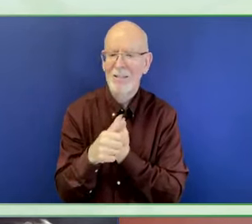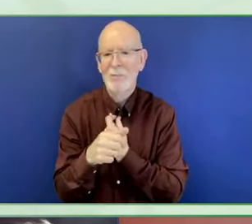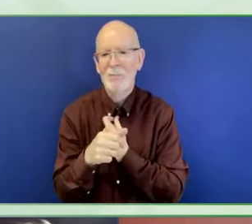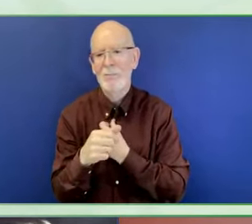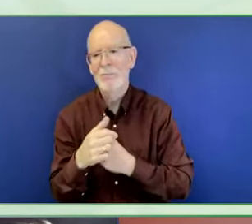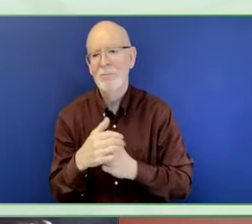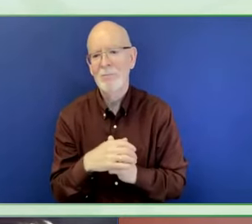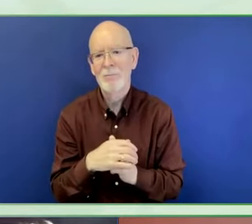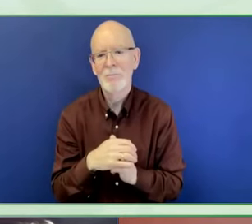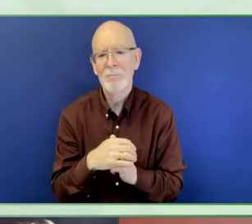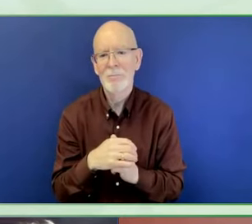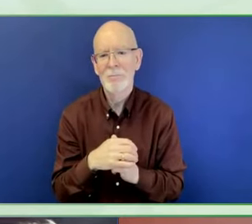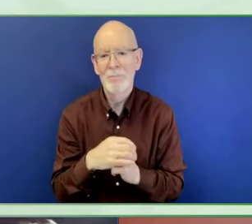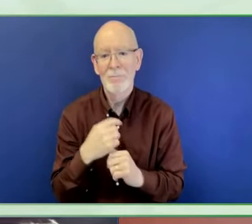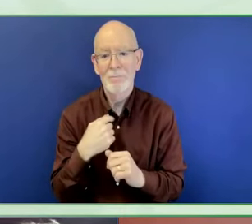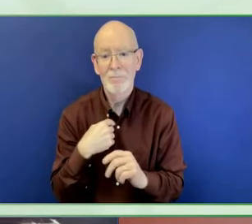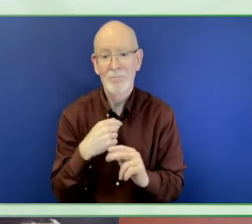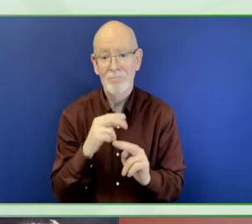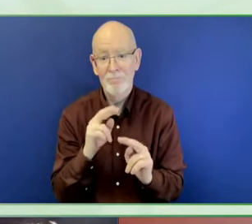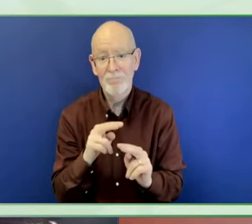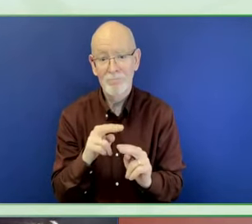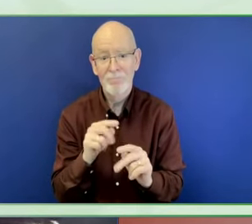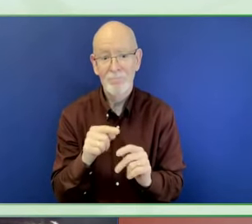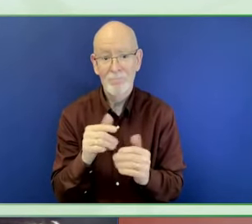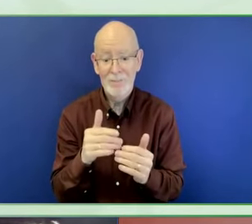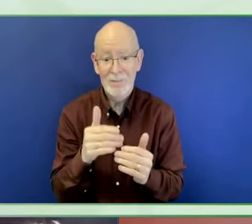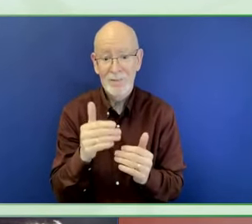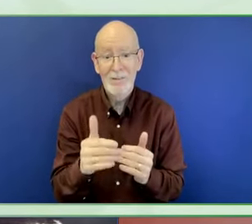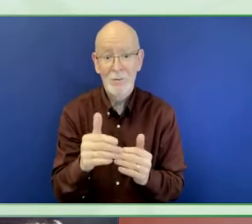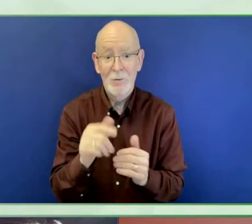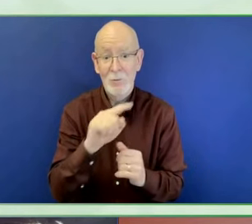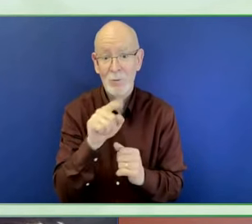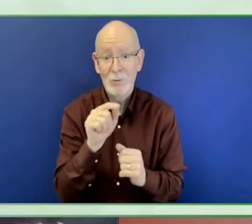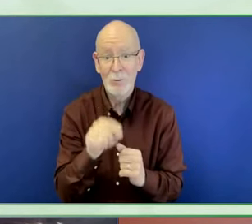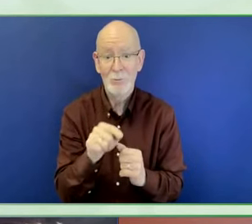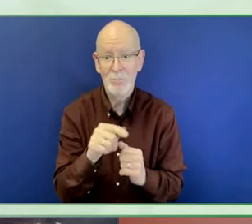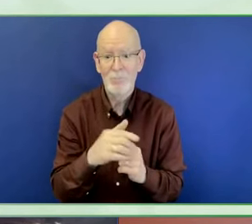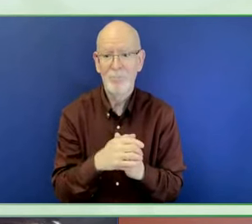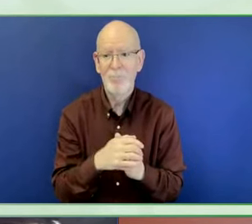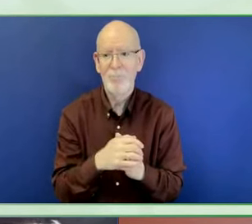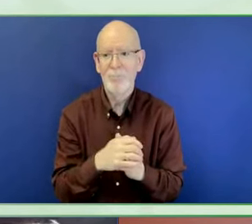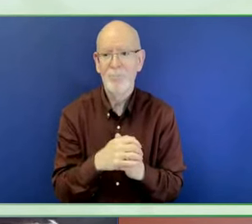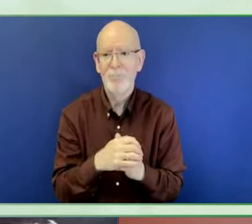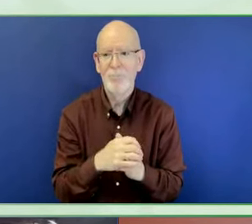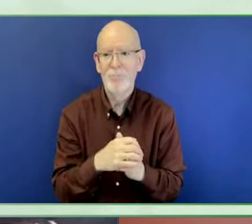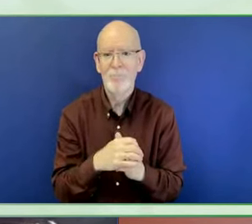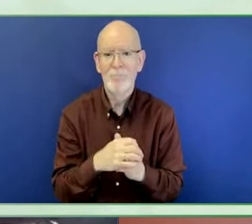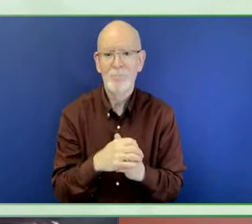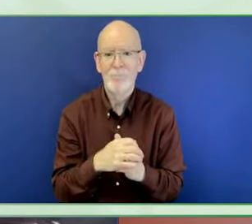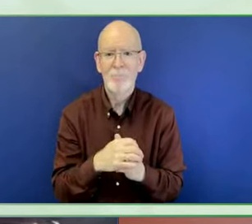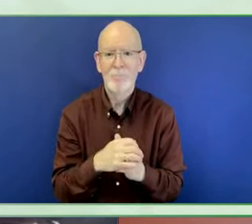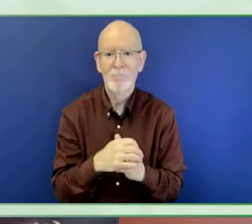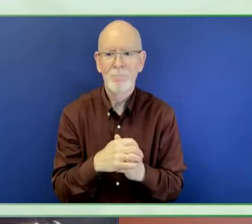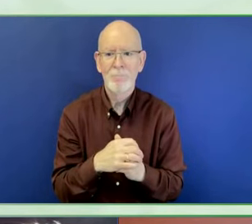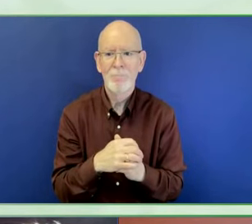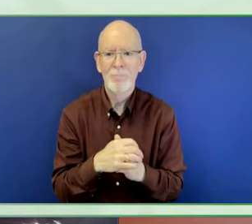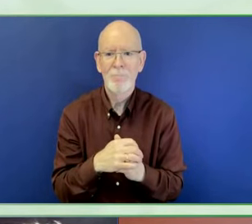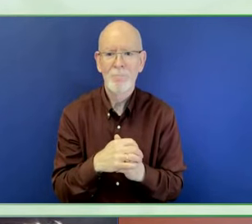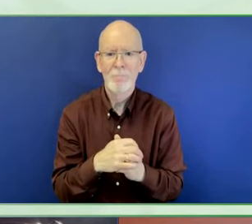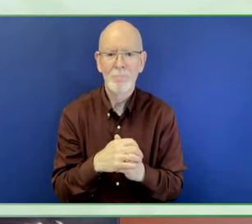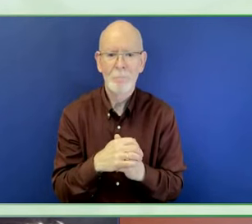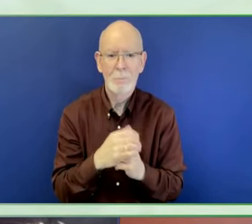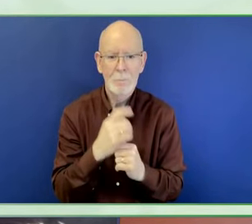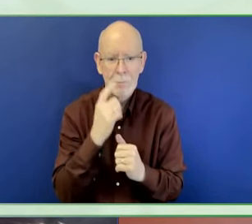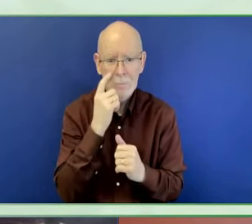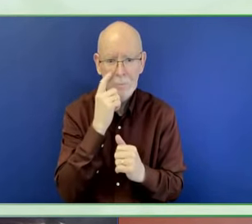doing to ensure that that we are really focusing on the sexual rights of people with